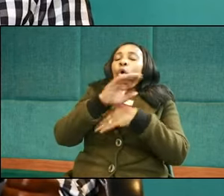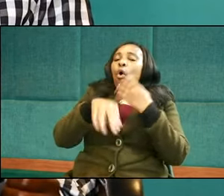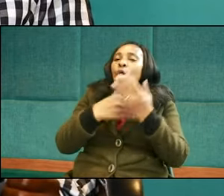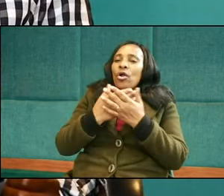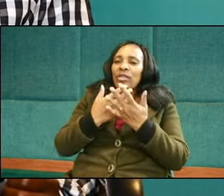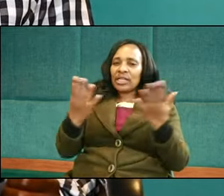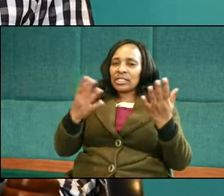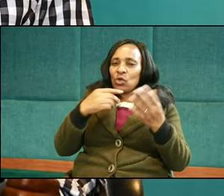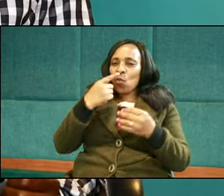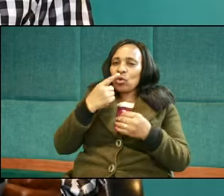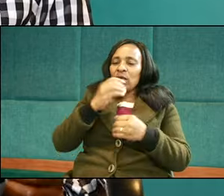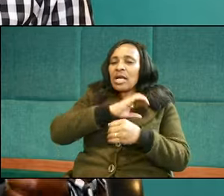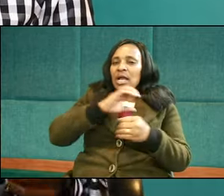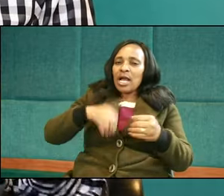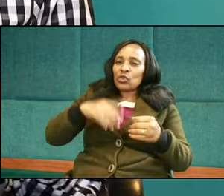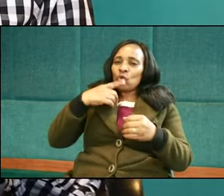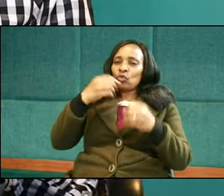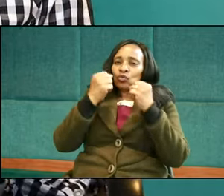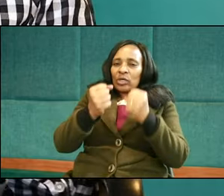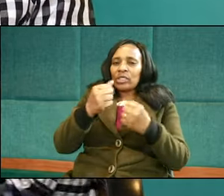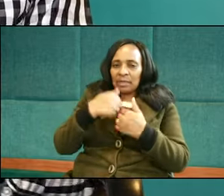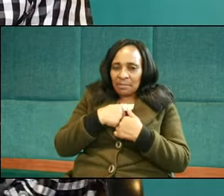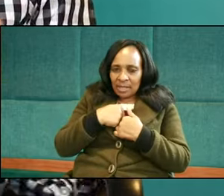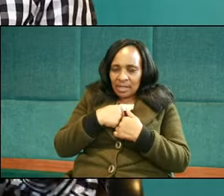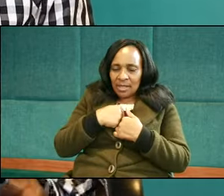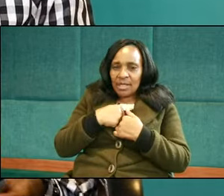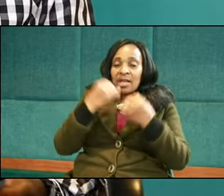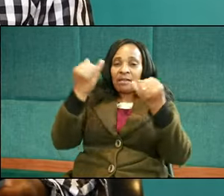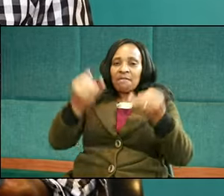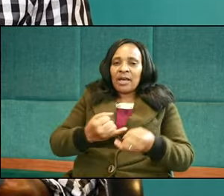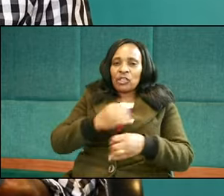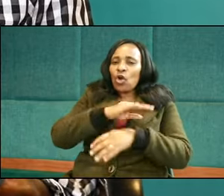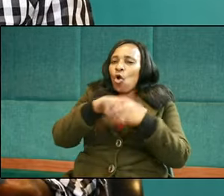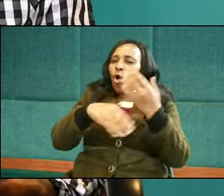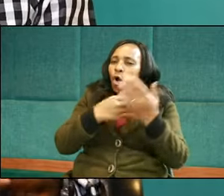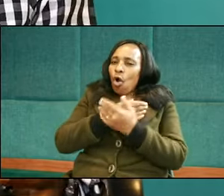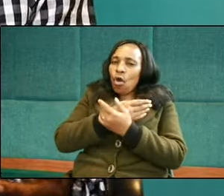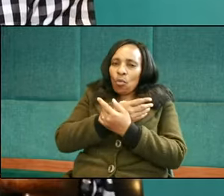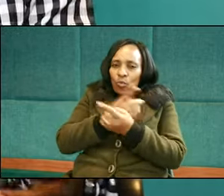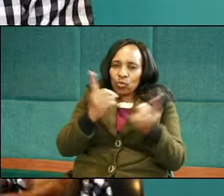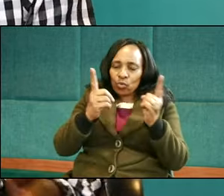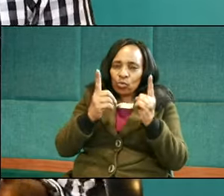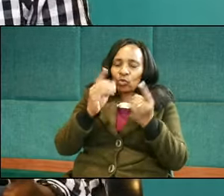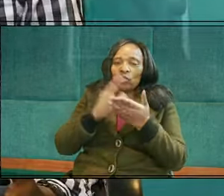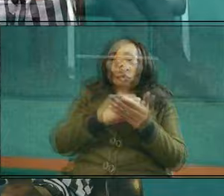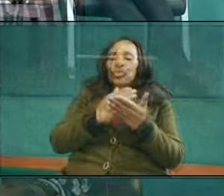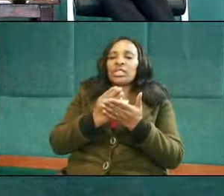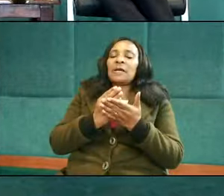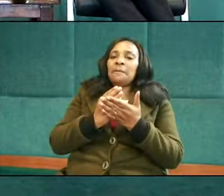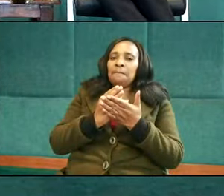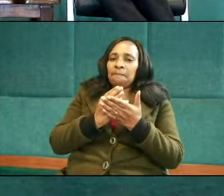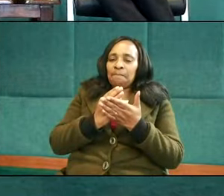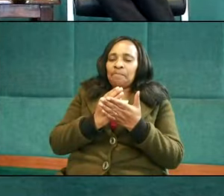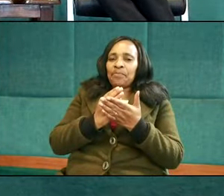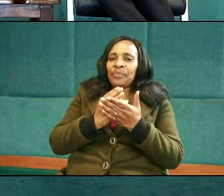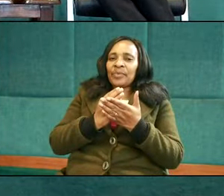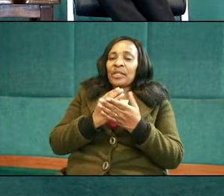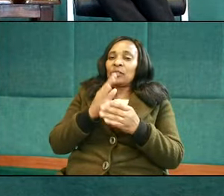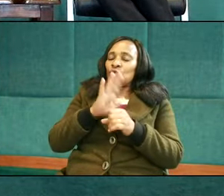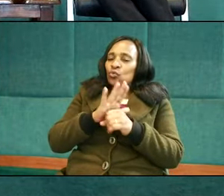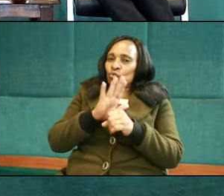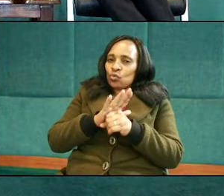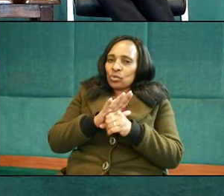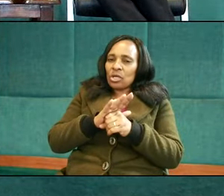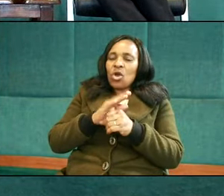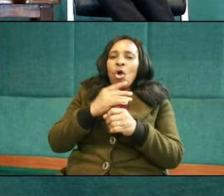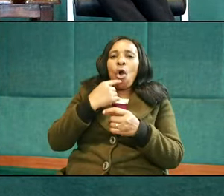who strengthens me. So I'd like to invite everyone to share their closing thoughts. Start with Subir. Absolutely. All